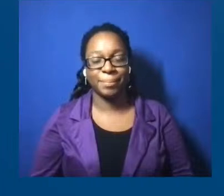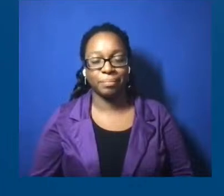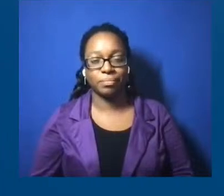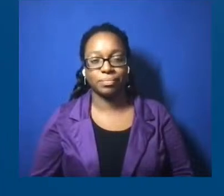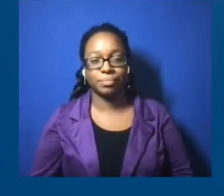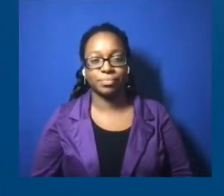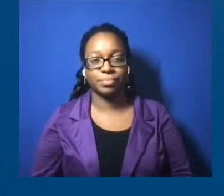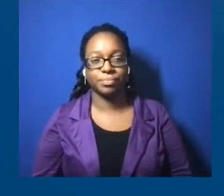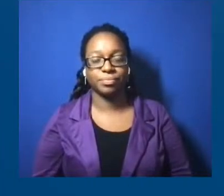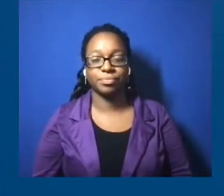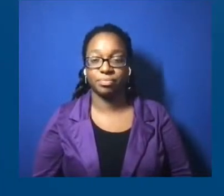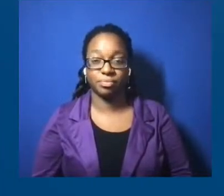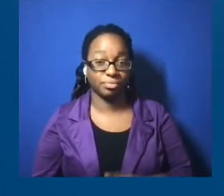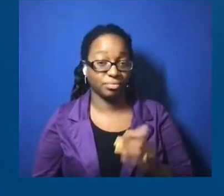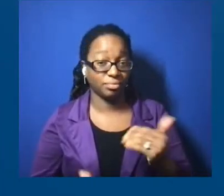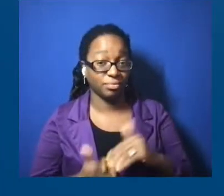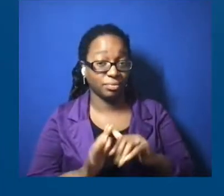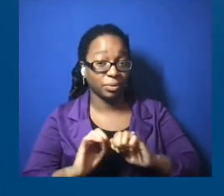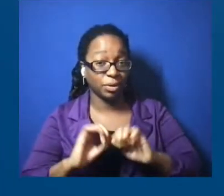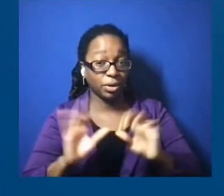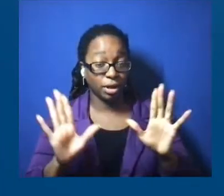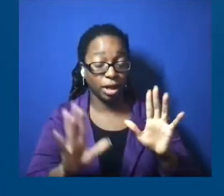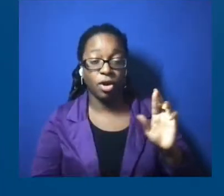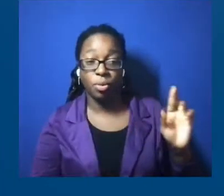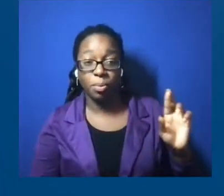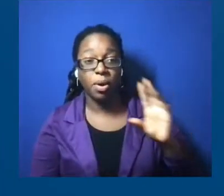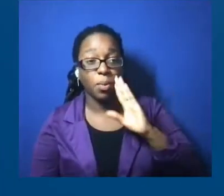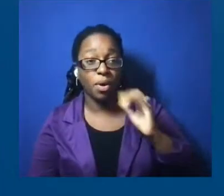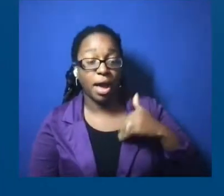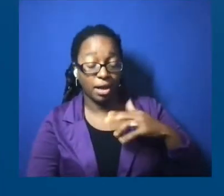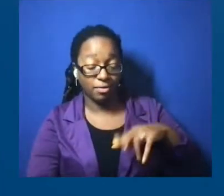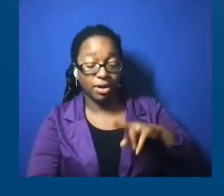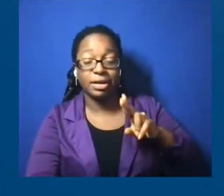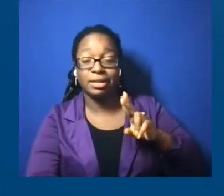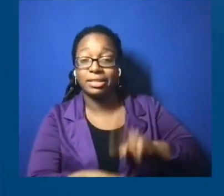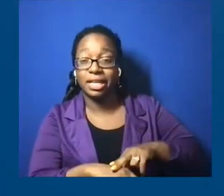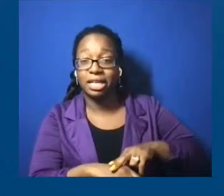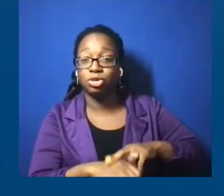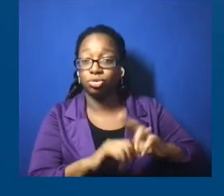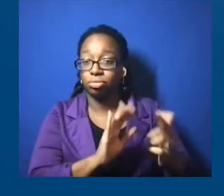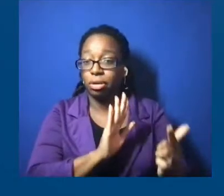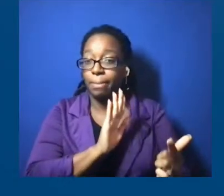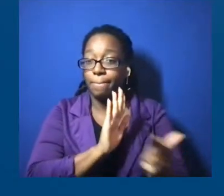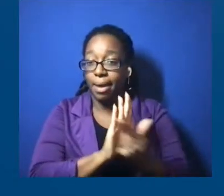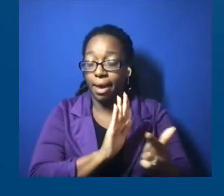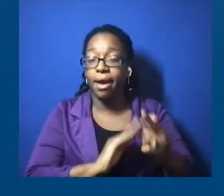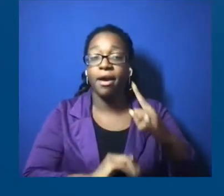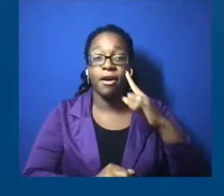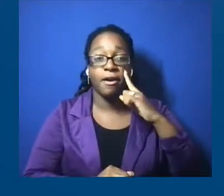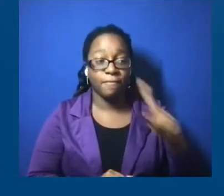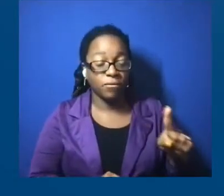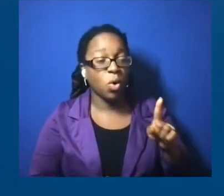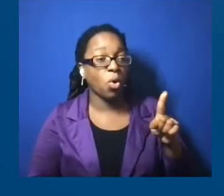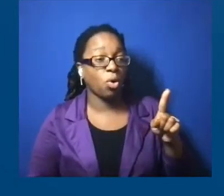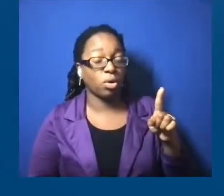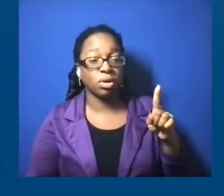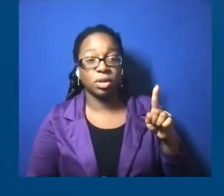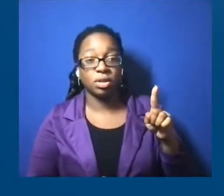Let me be clear, Republicans are going to pass a national ban on abortion if they control the Congress. I'll veto it right away,